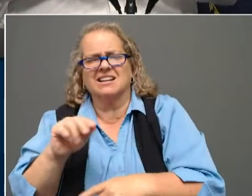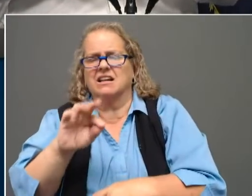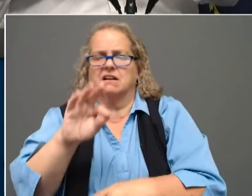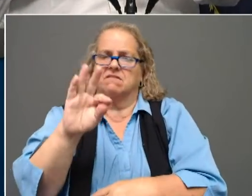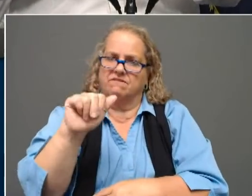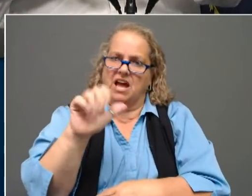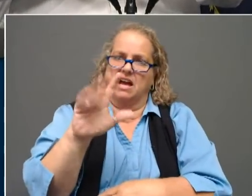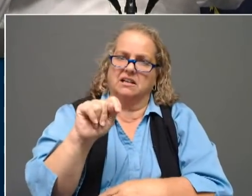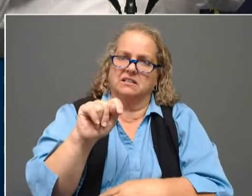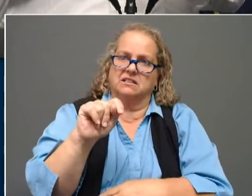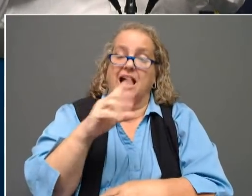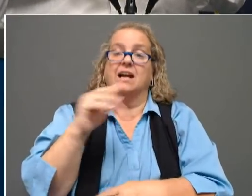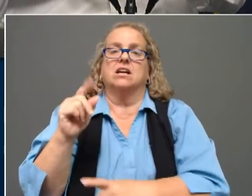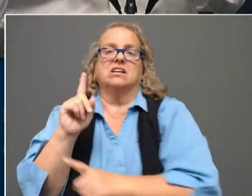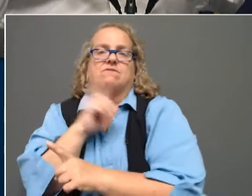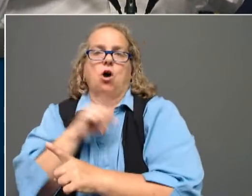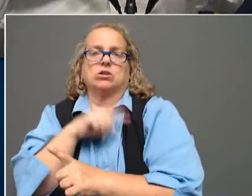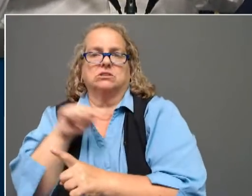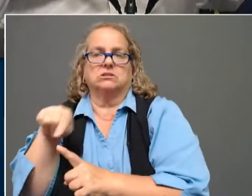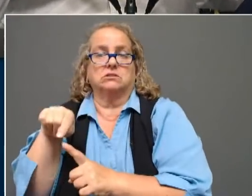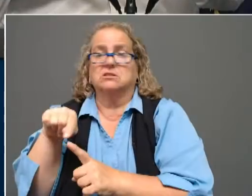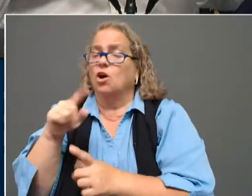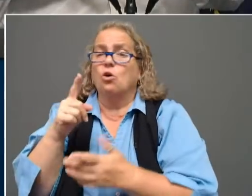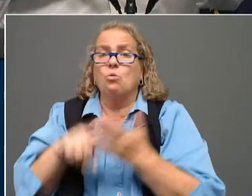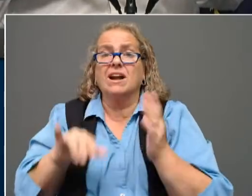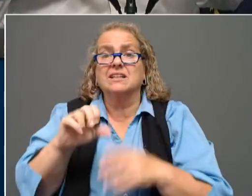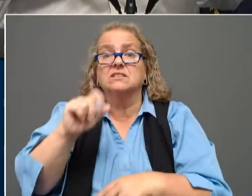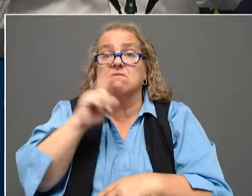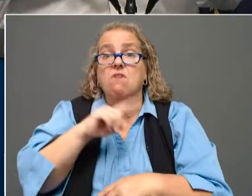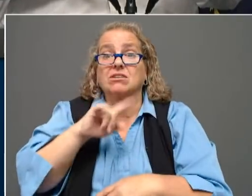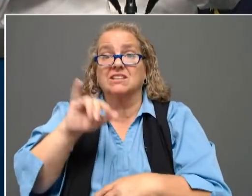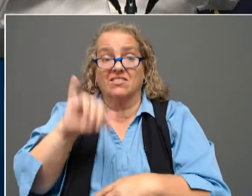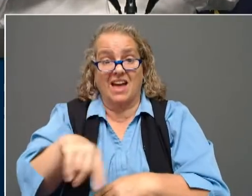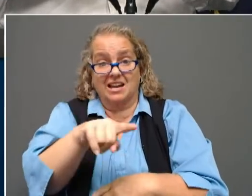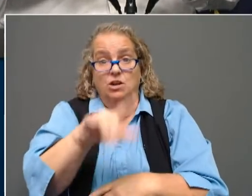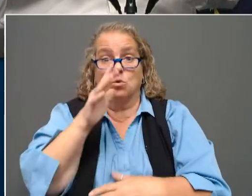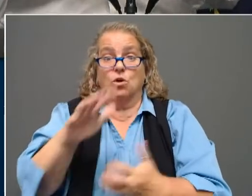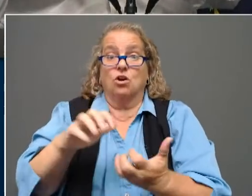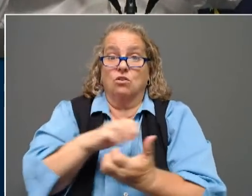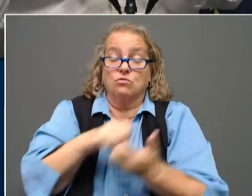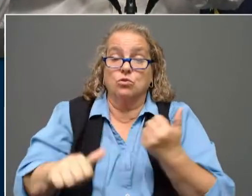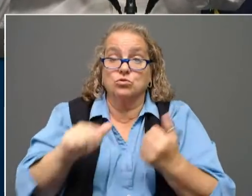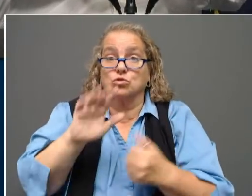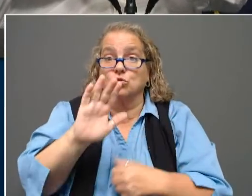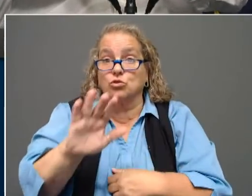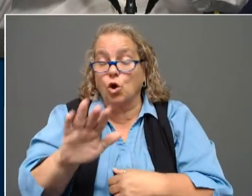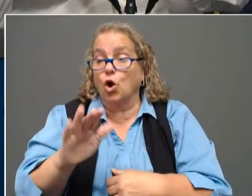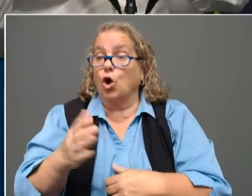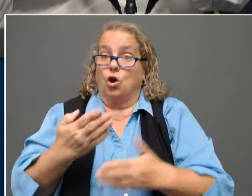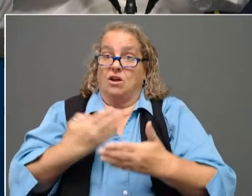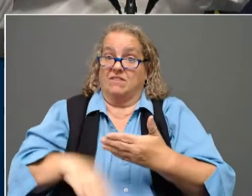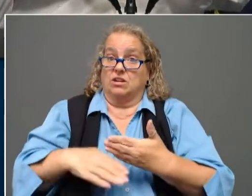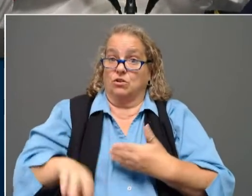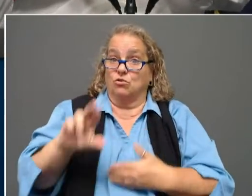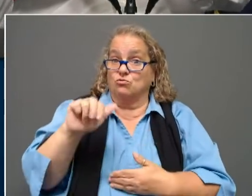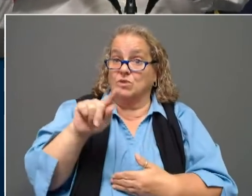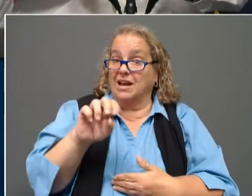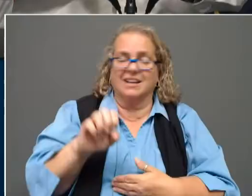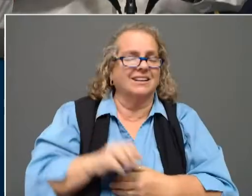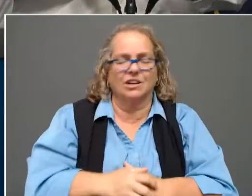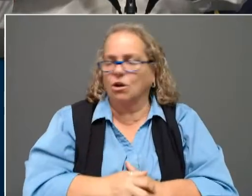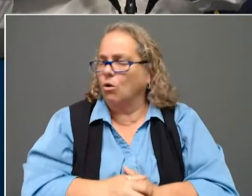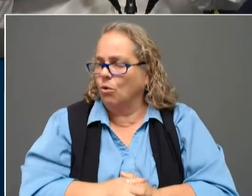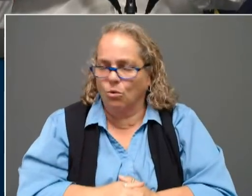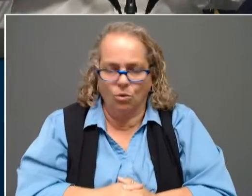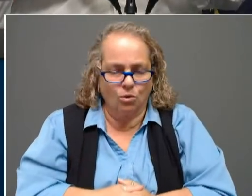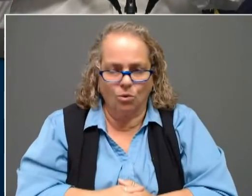falsehoods that these vaccines damage your fertility, they do not damage your fertility. that there are magnets in them. That is utter rubbish.